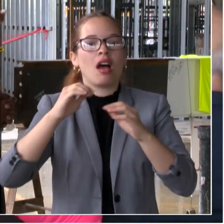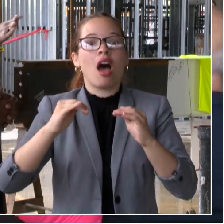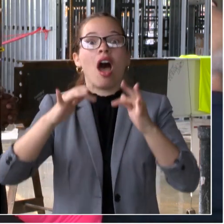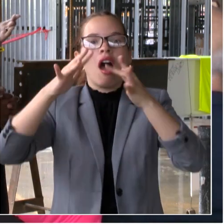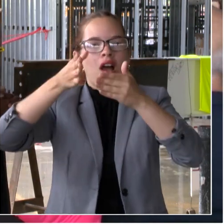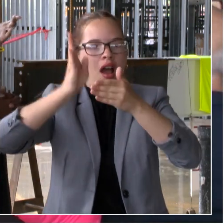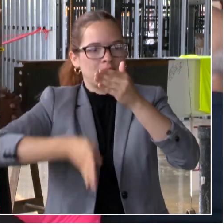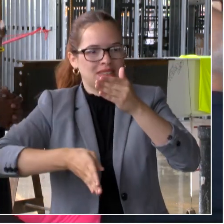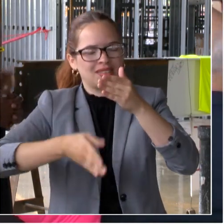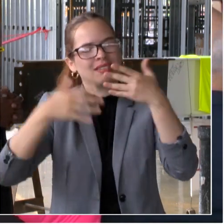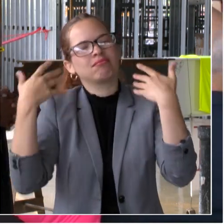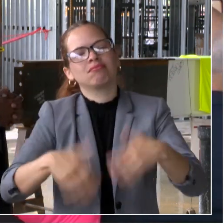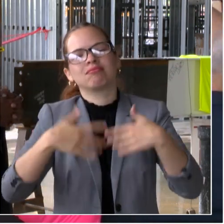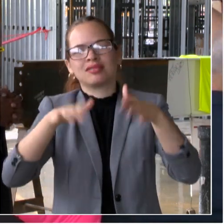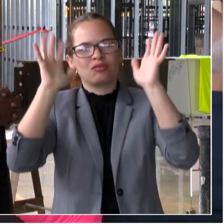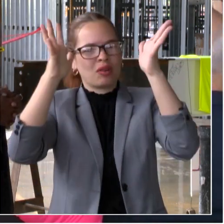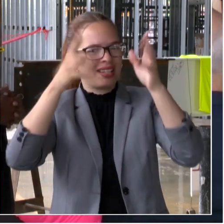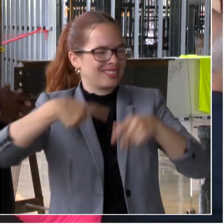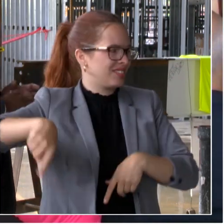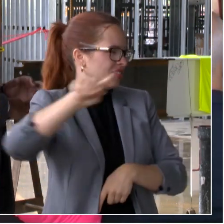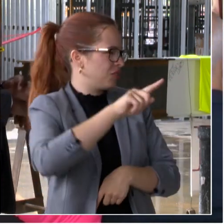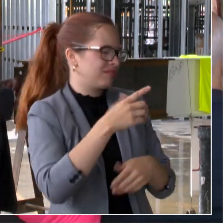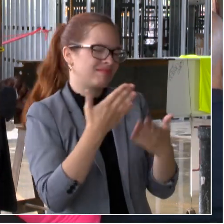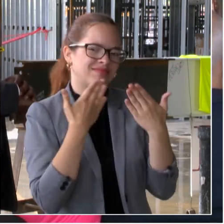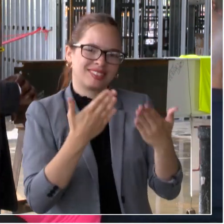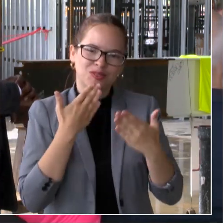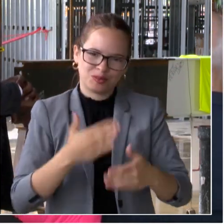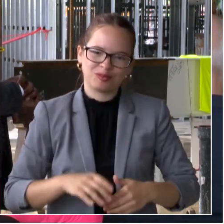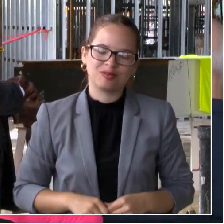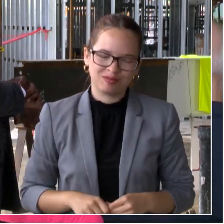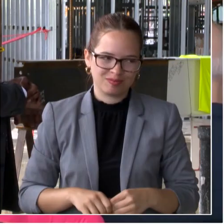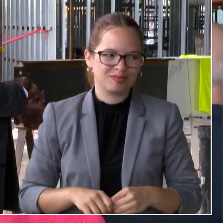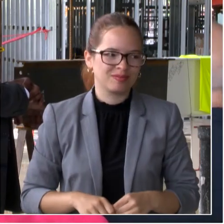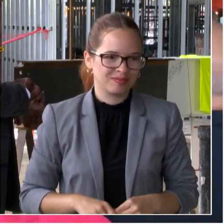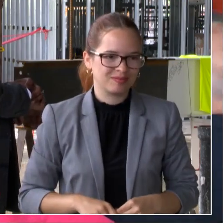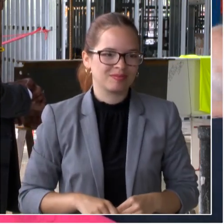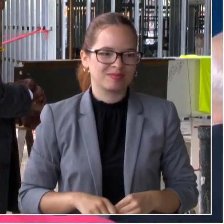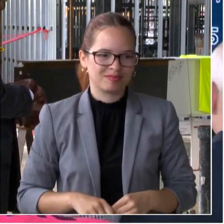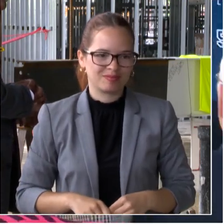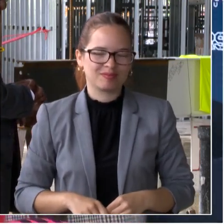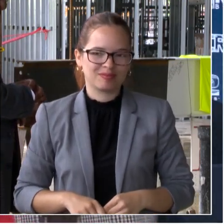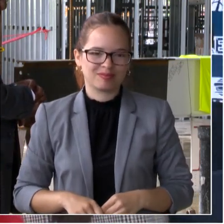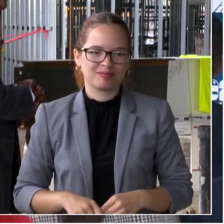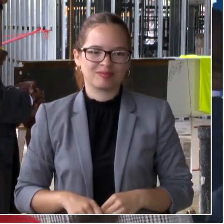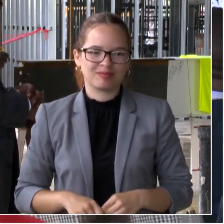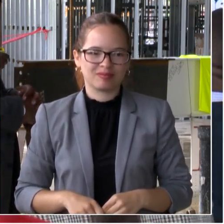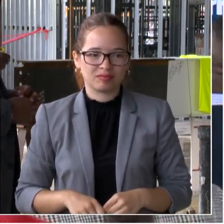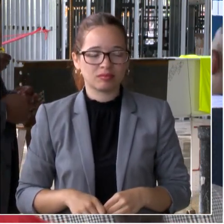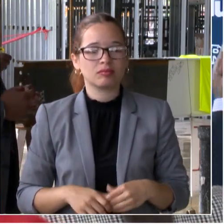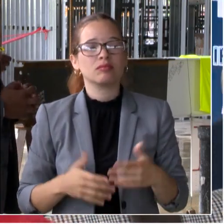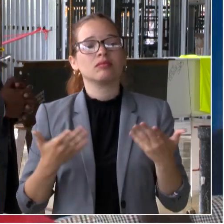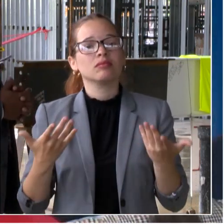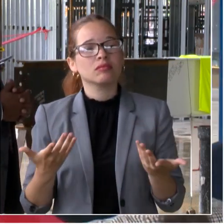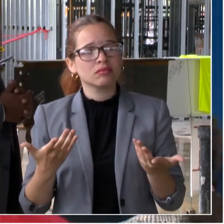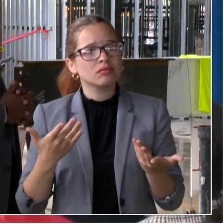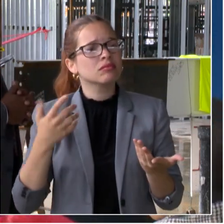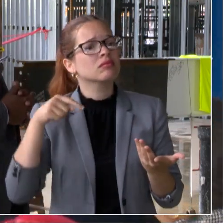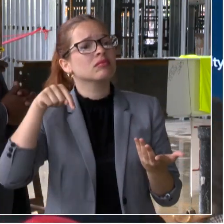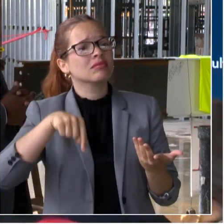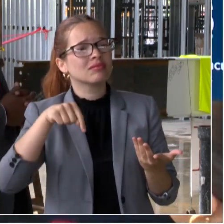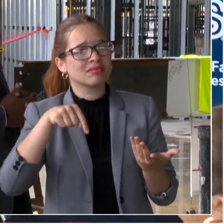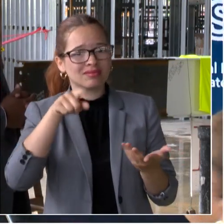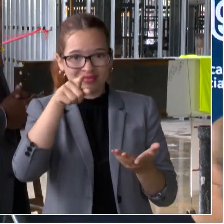we are here today at top-off ceremony in the next phase of getting that done. So give us a round of applause to our honorable Ward